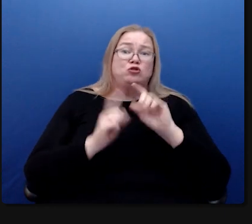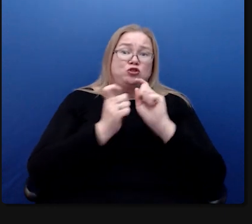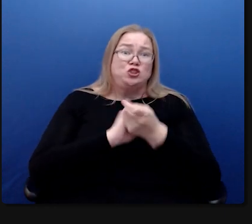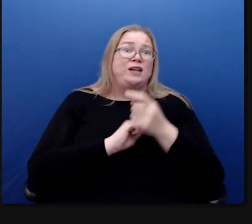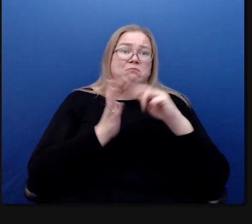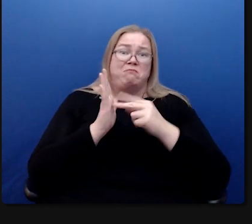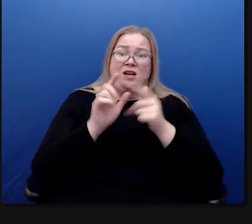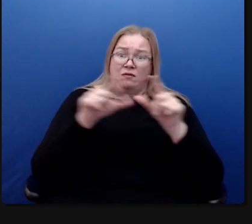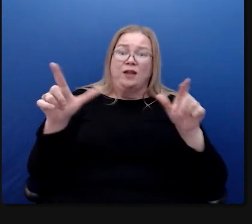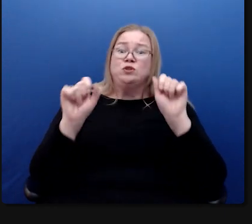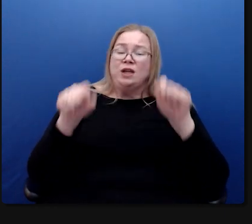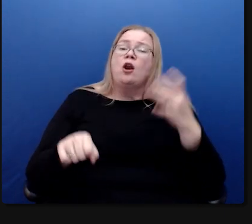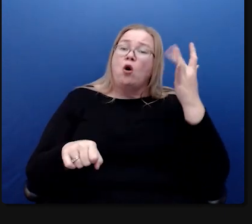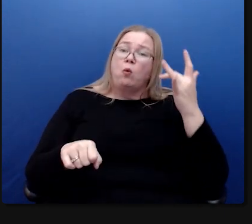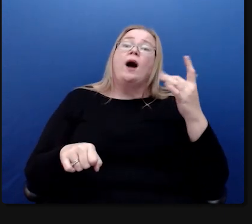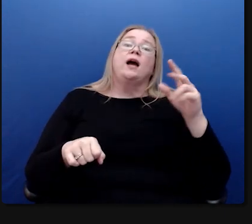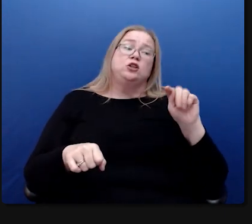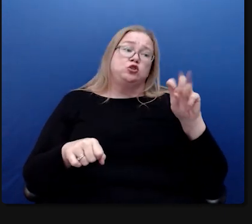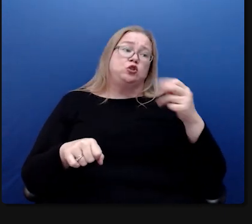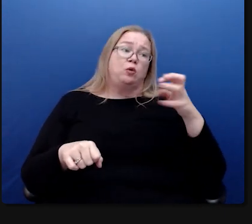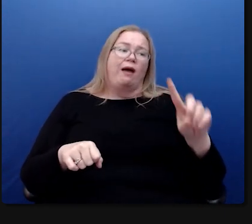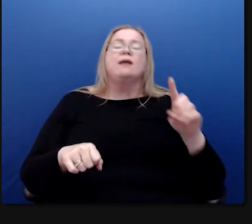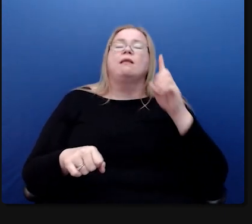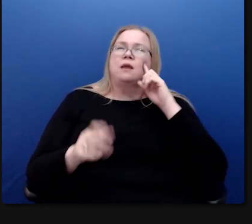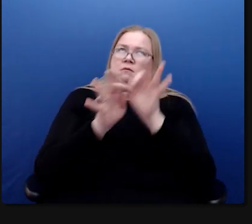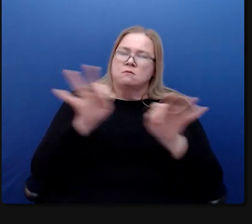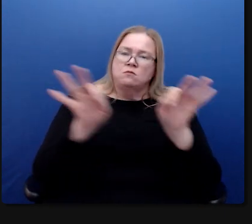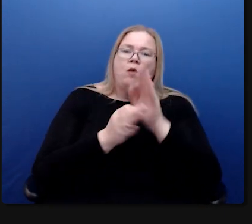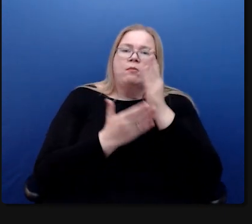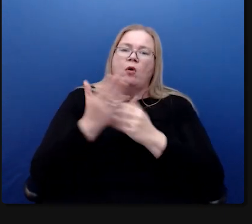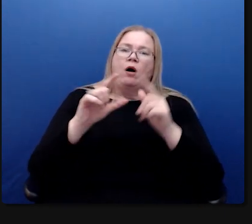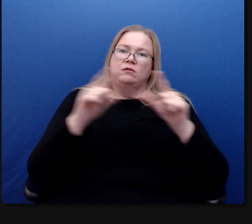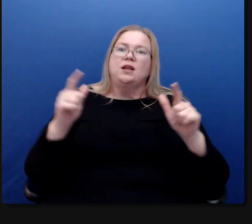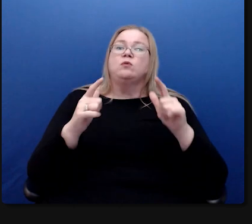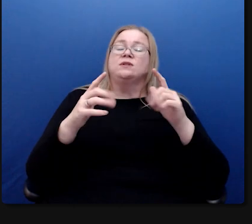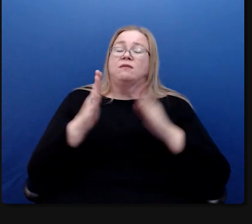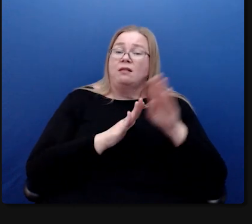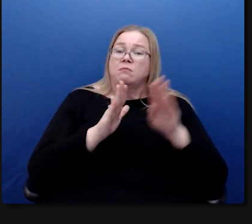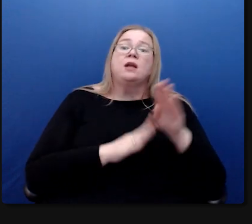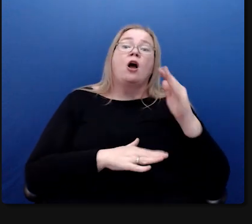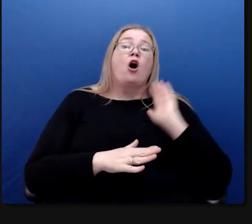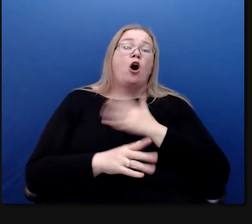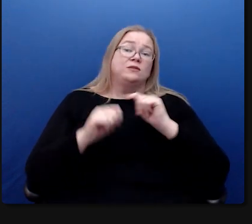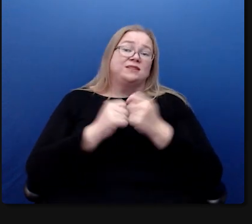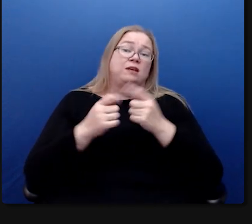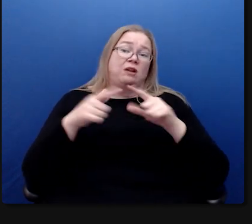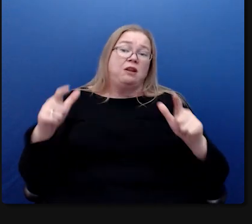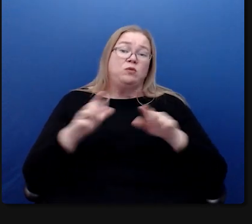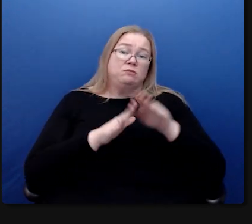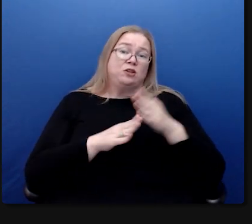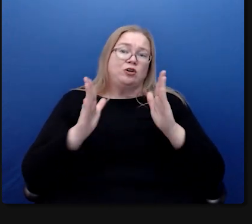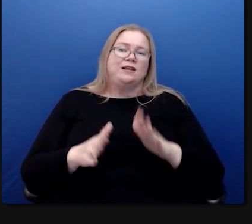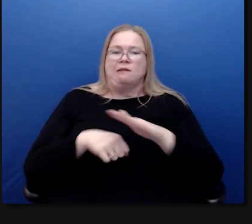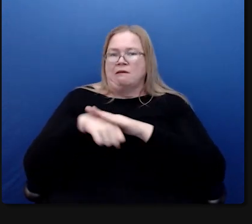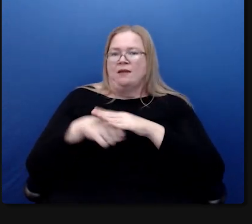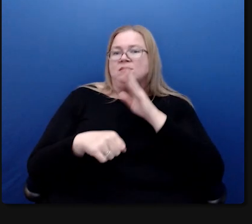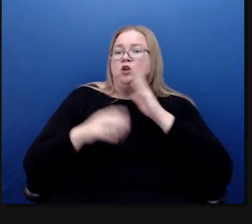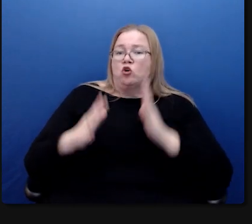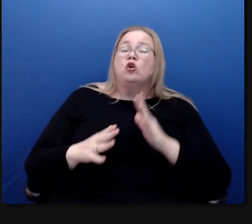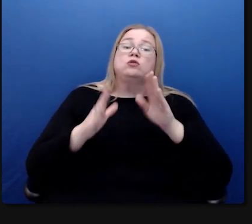to Lisa, our head of data. Thanks, Lawrence. So what happens in games happens quickly.